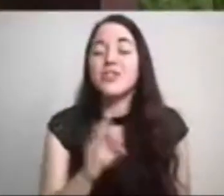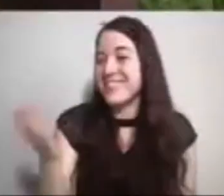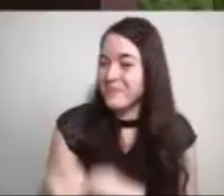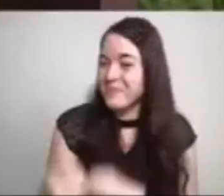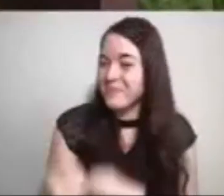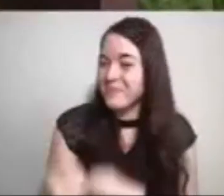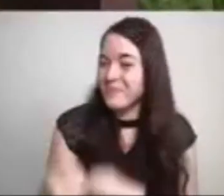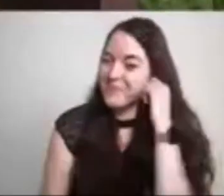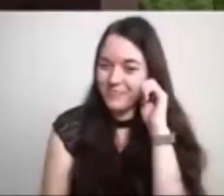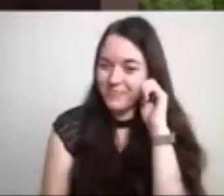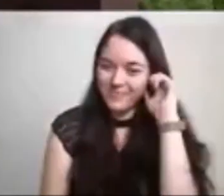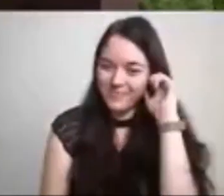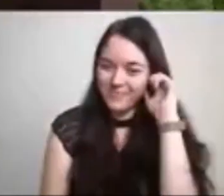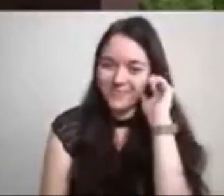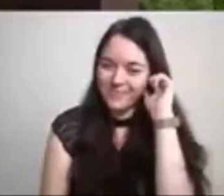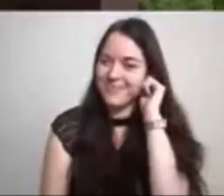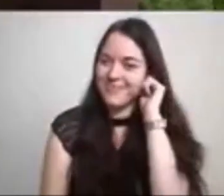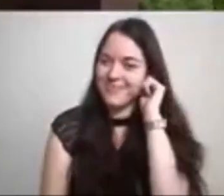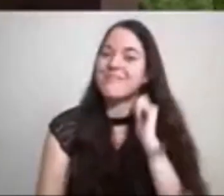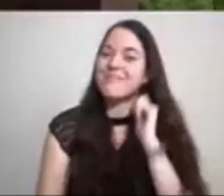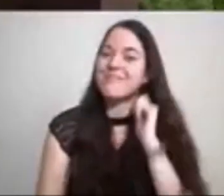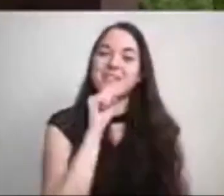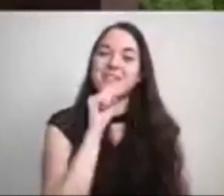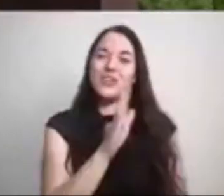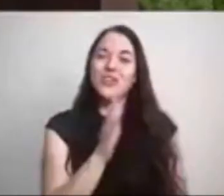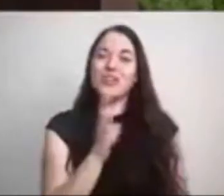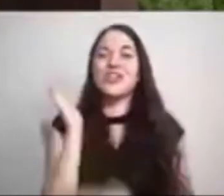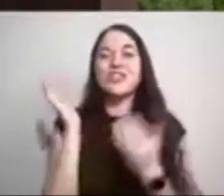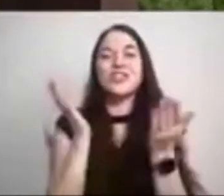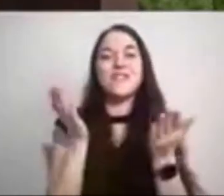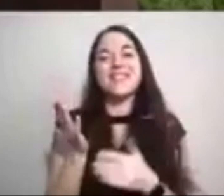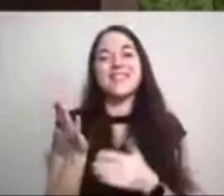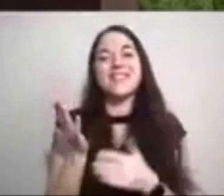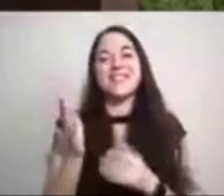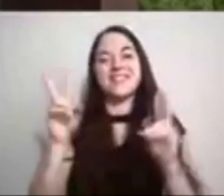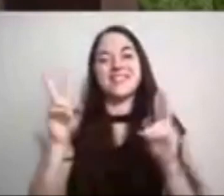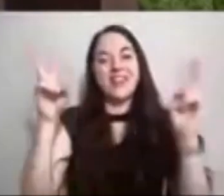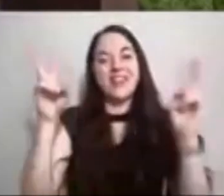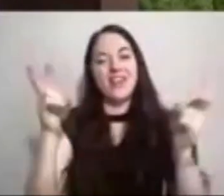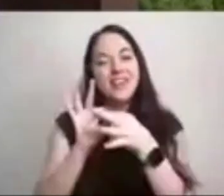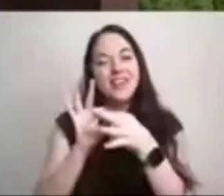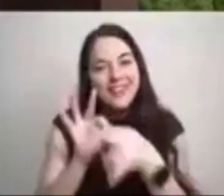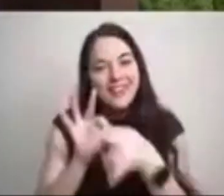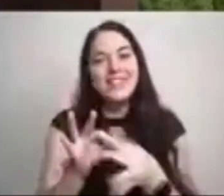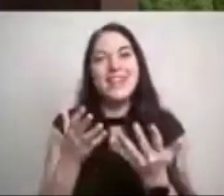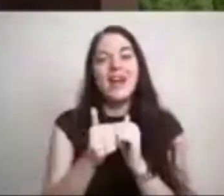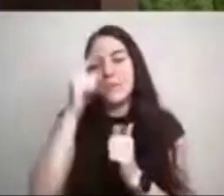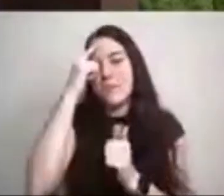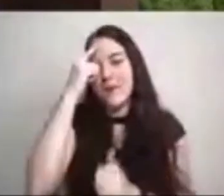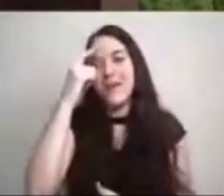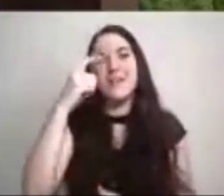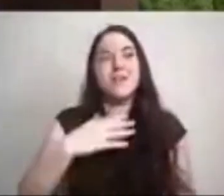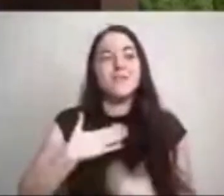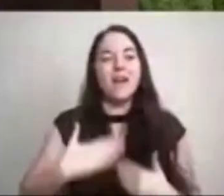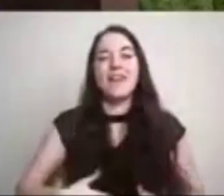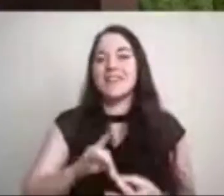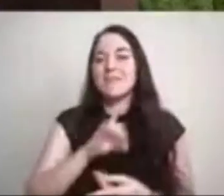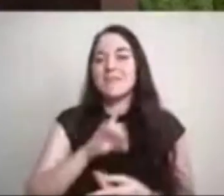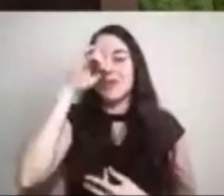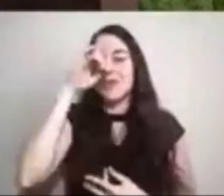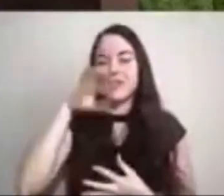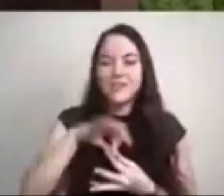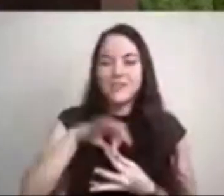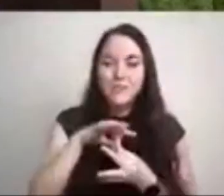I love your service title today. The connectedness of body, mind, and spirit is so essential to pay attention to. How